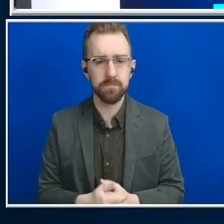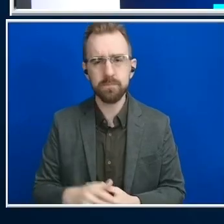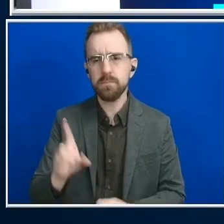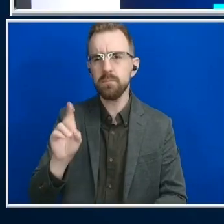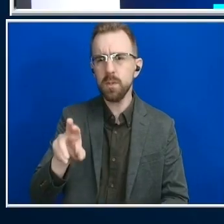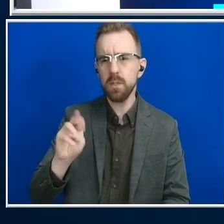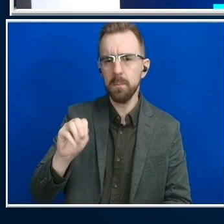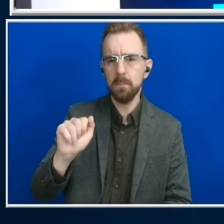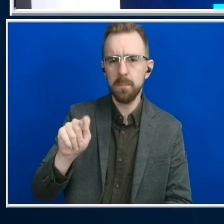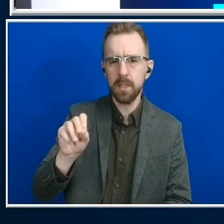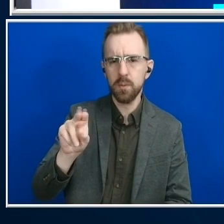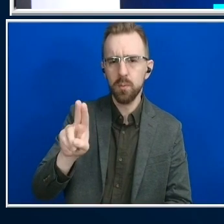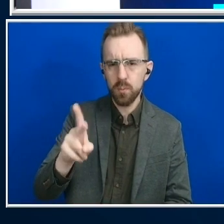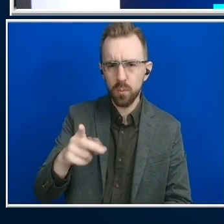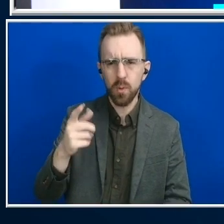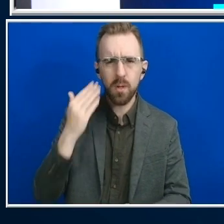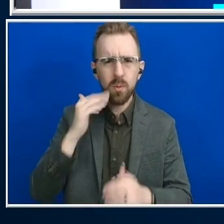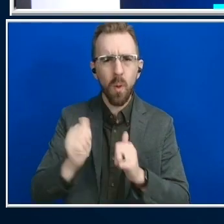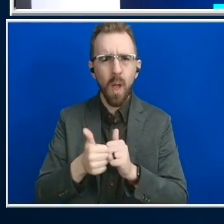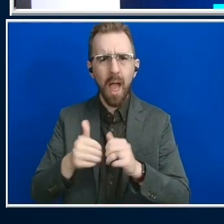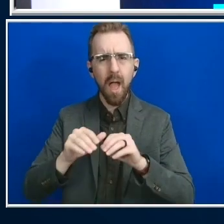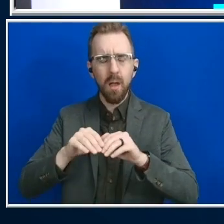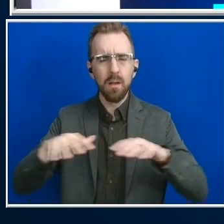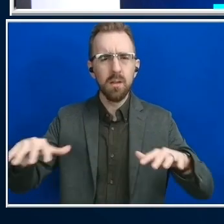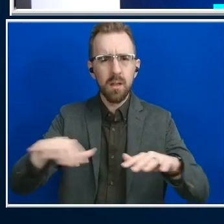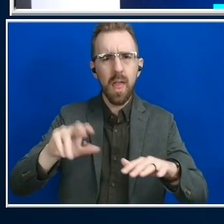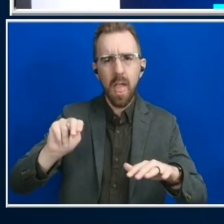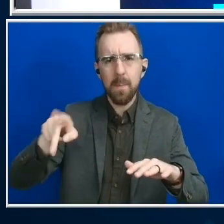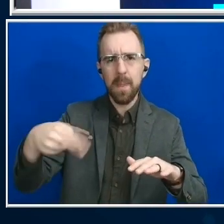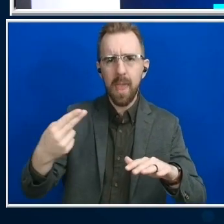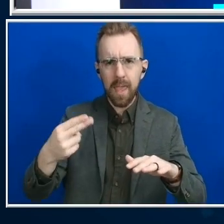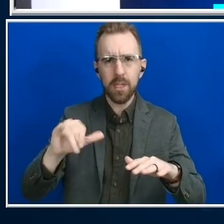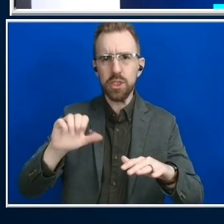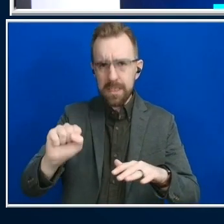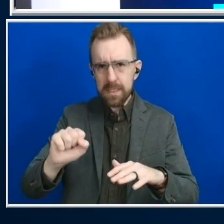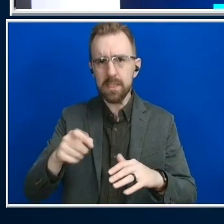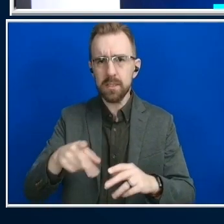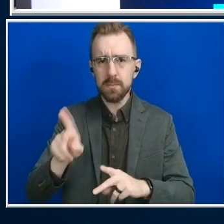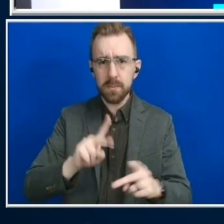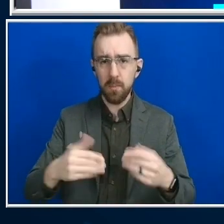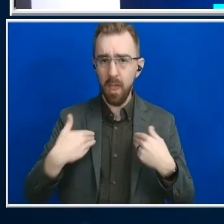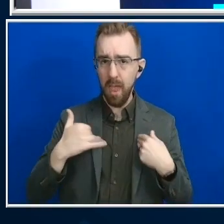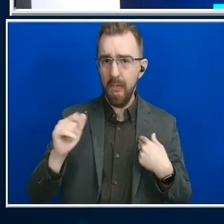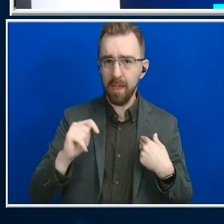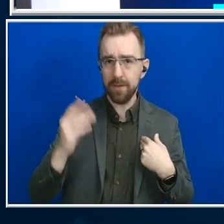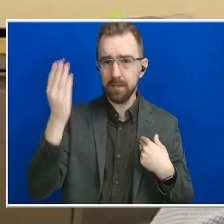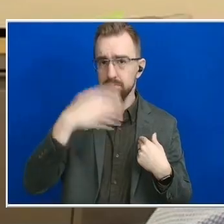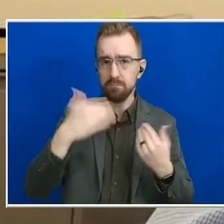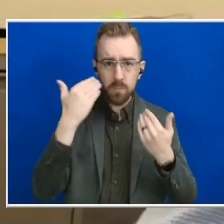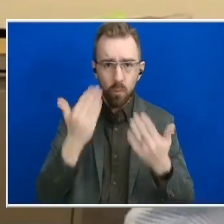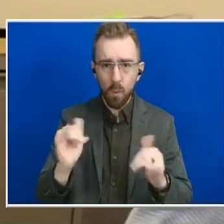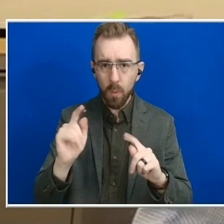how prevalent NPH is? Are there people that have it and don't even know it?